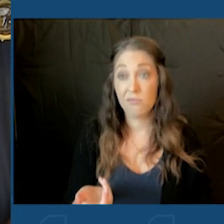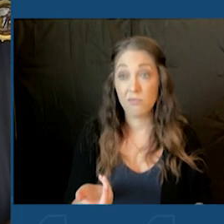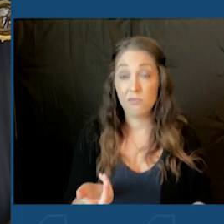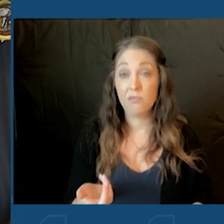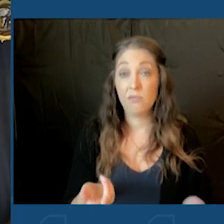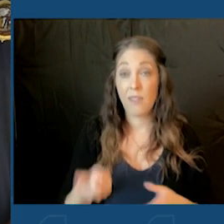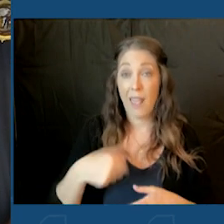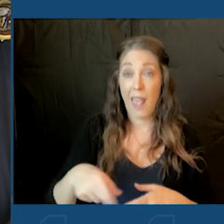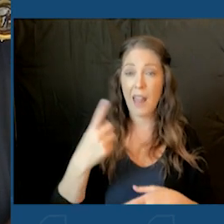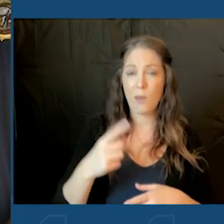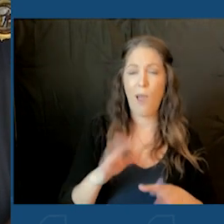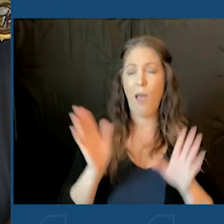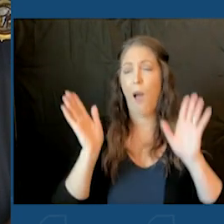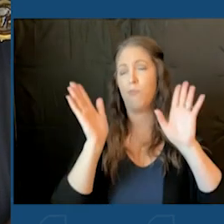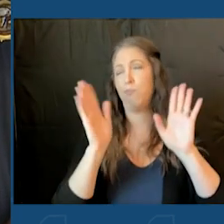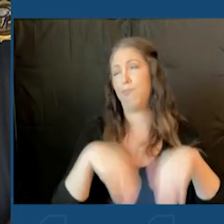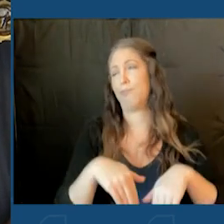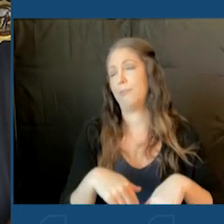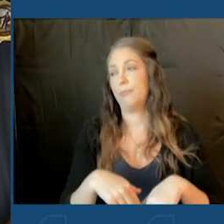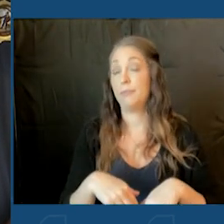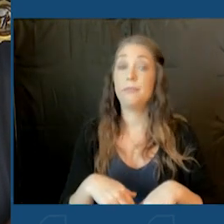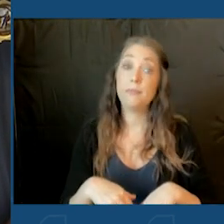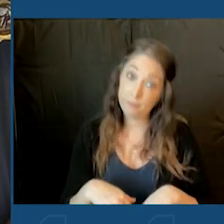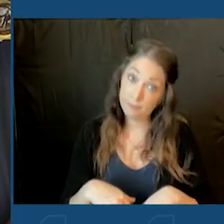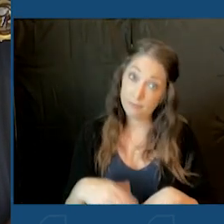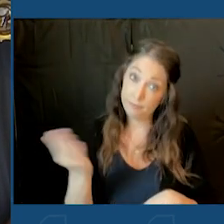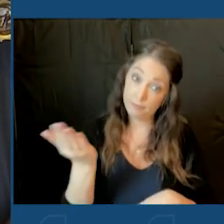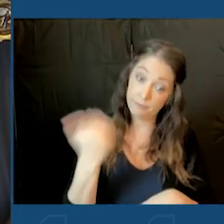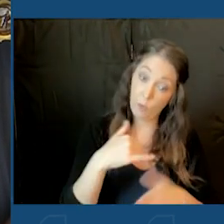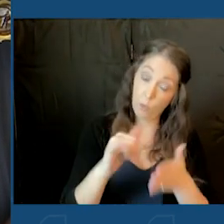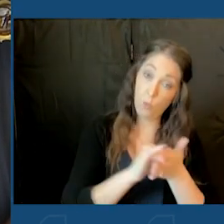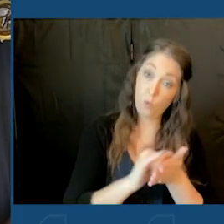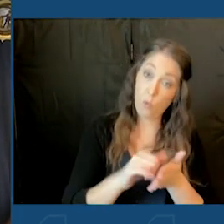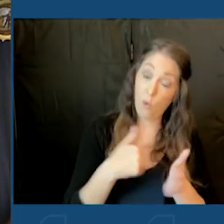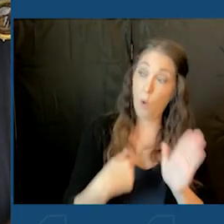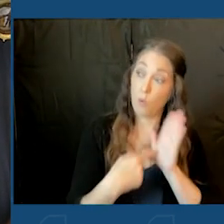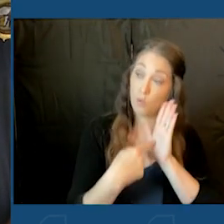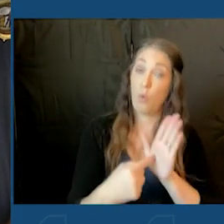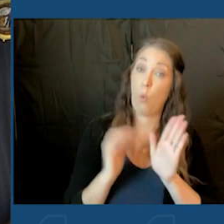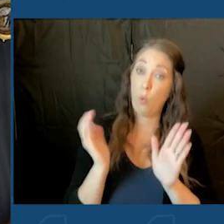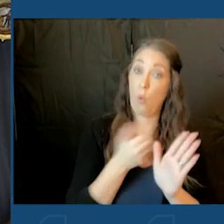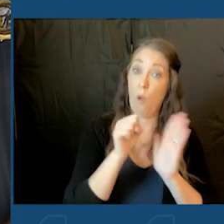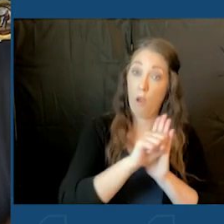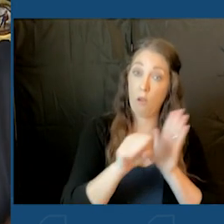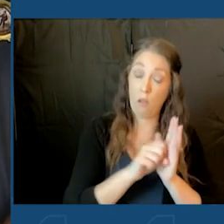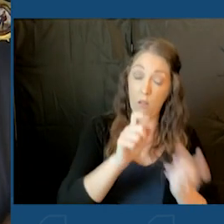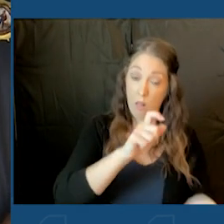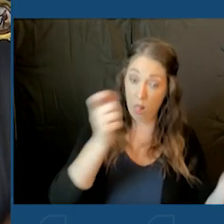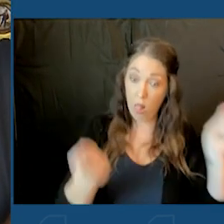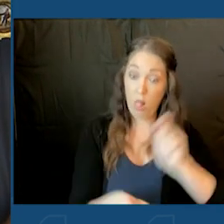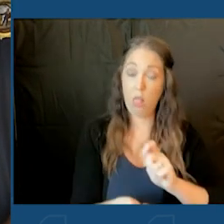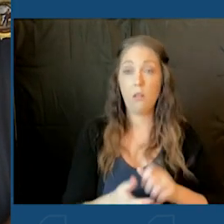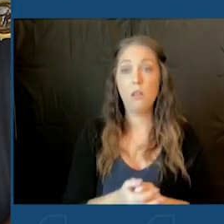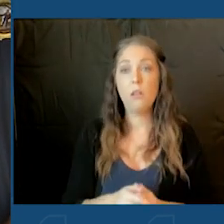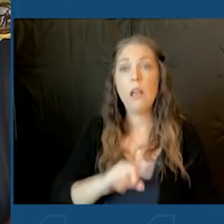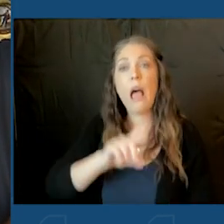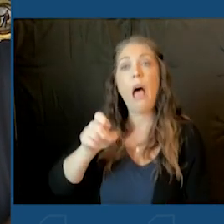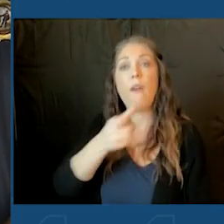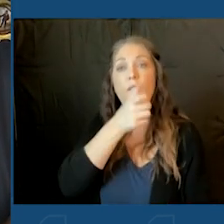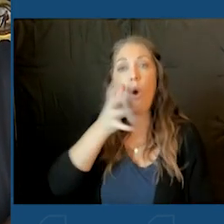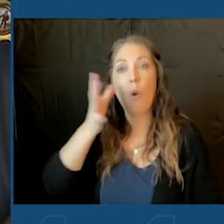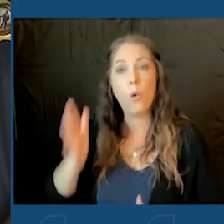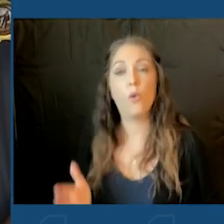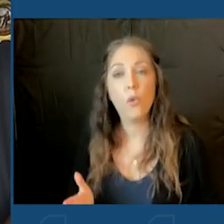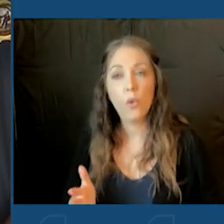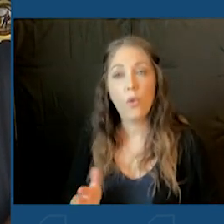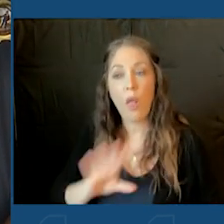denies that, just come to New York. Let me show you how our state has changed so dramatically. Ask the farmers how different it is for them